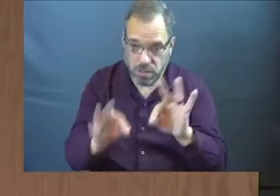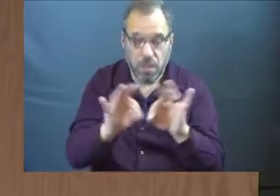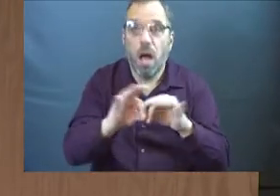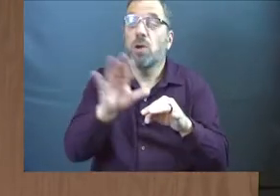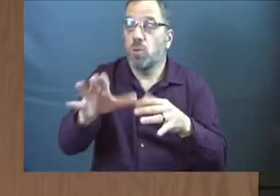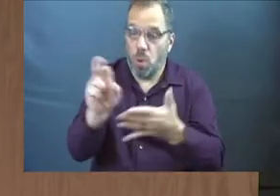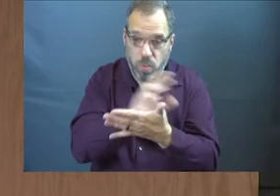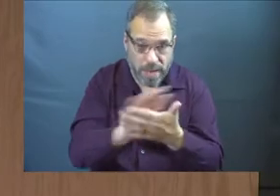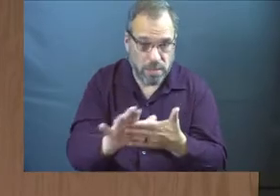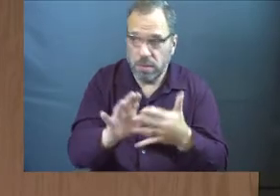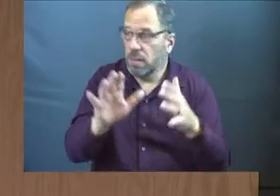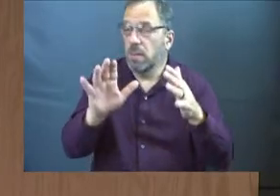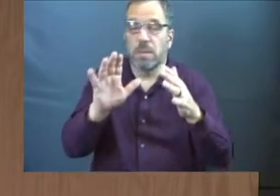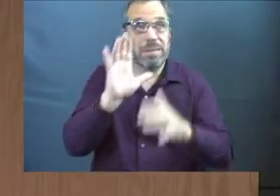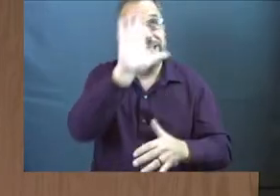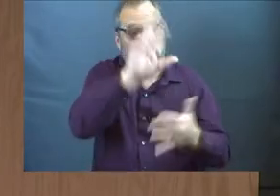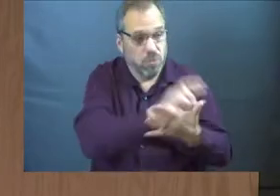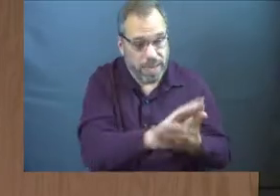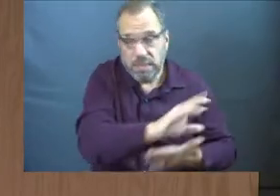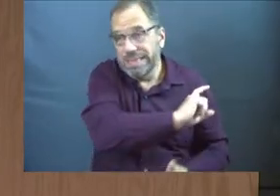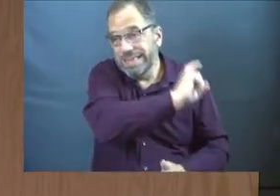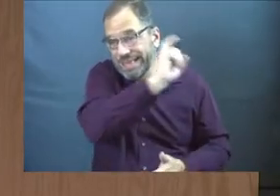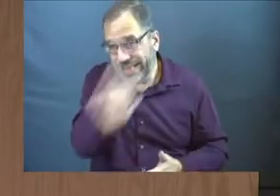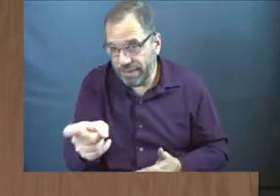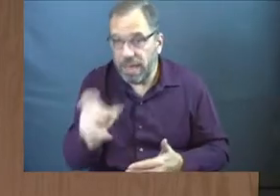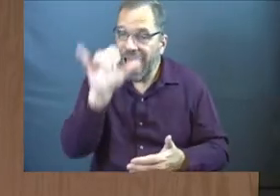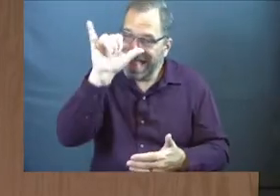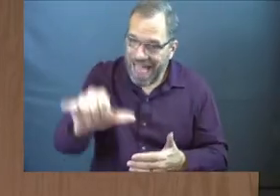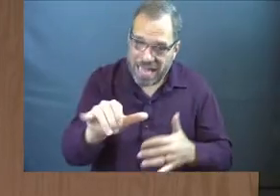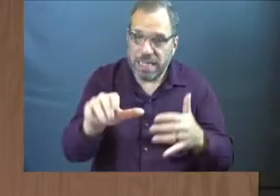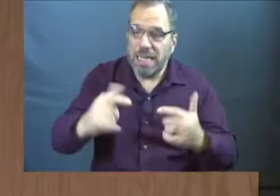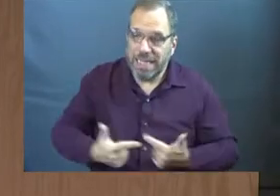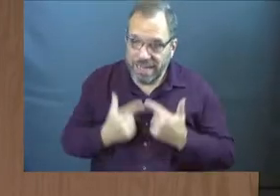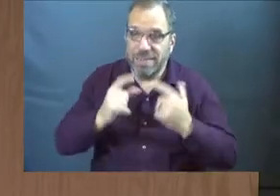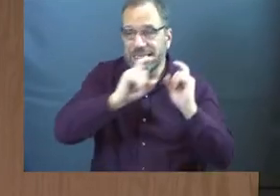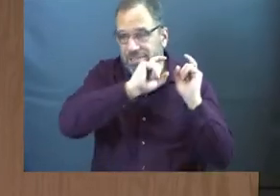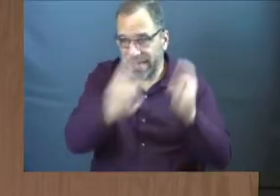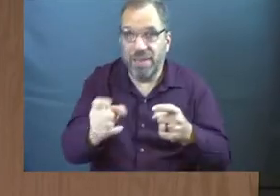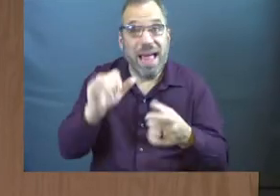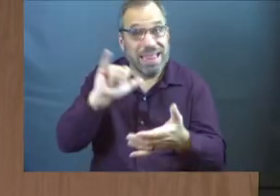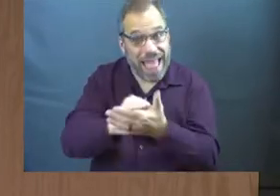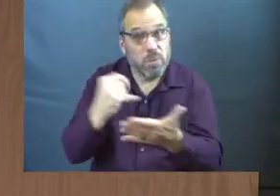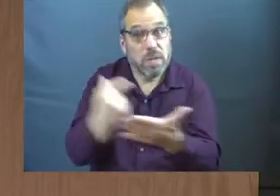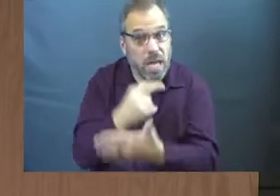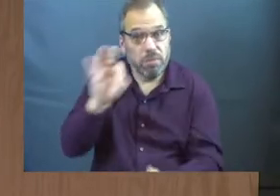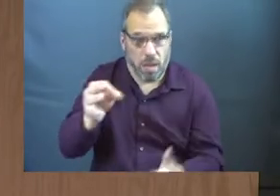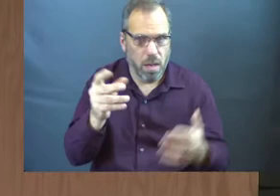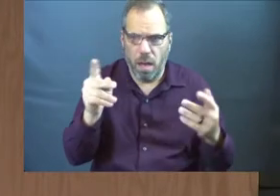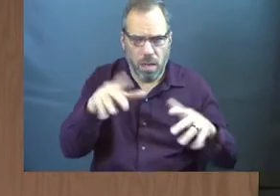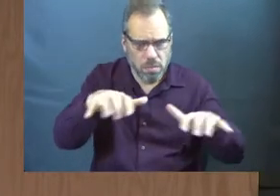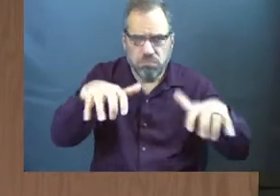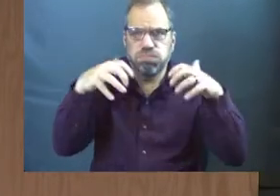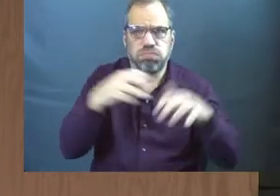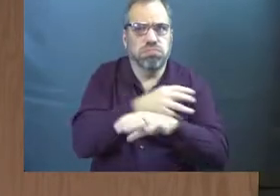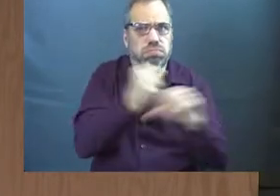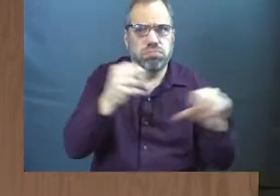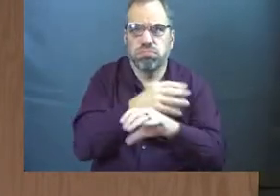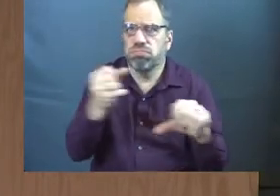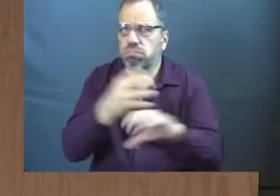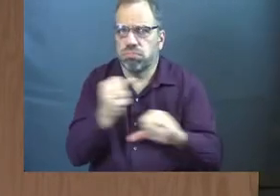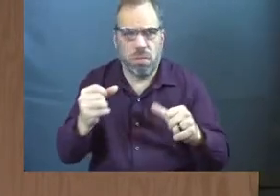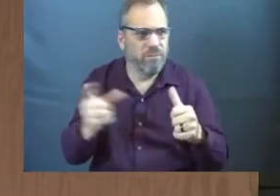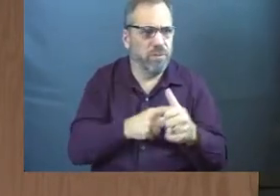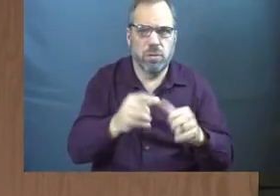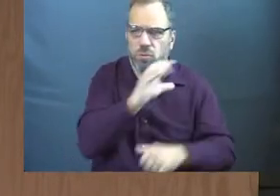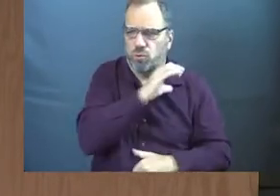grace. Your righteousness was, his righteousness was given to you. That's how you live. He gave them that kind of gospel. Lots of people got saved. And they started